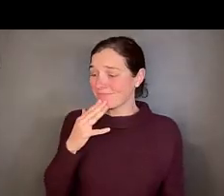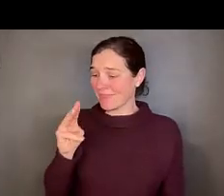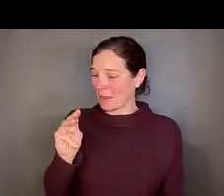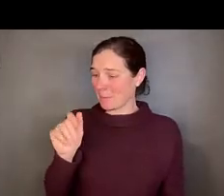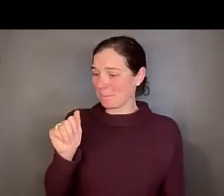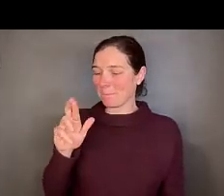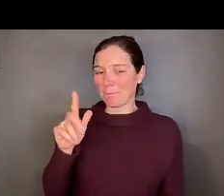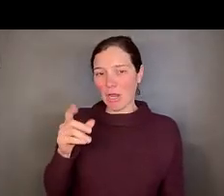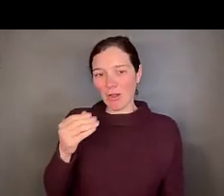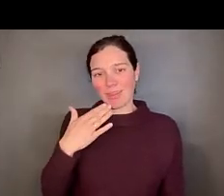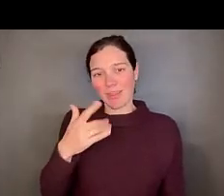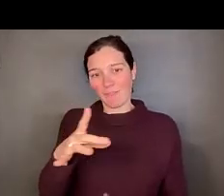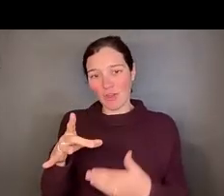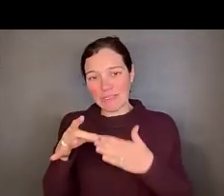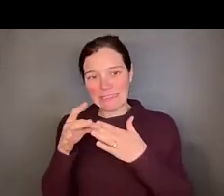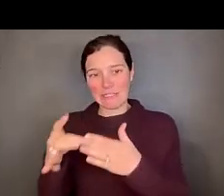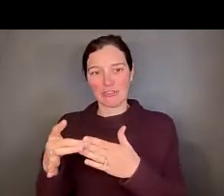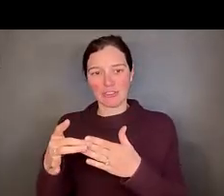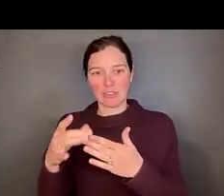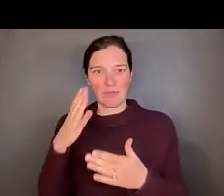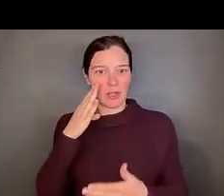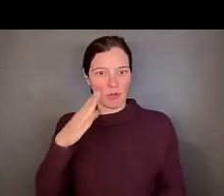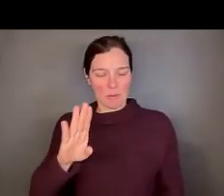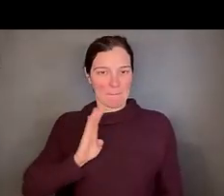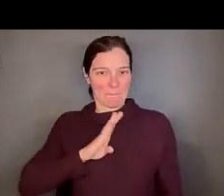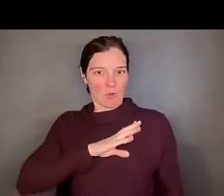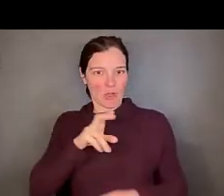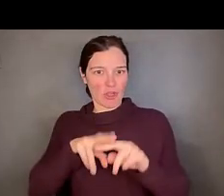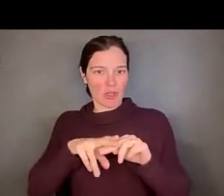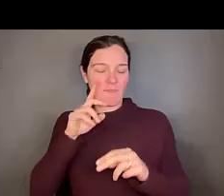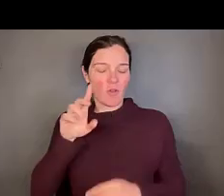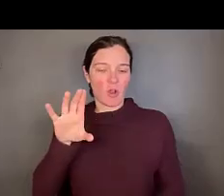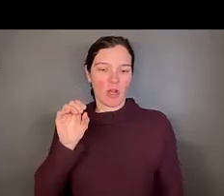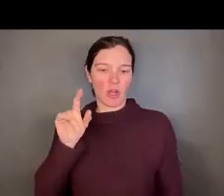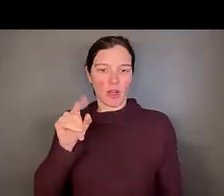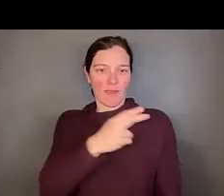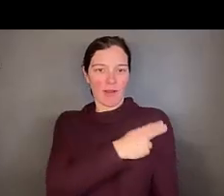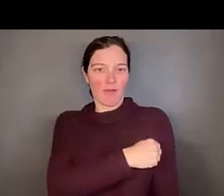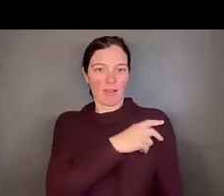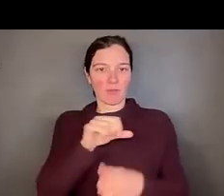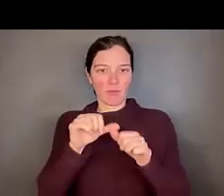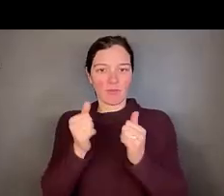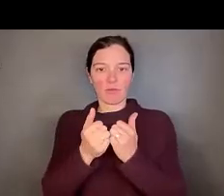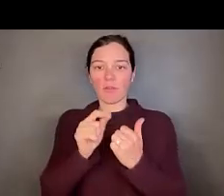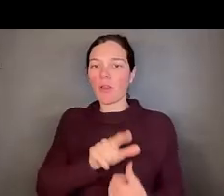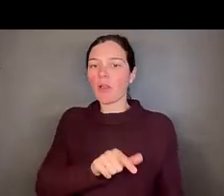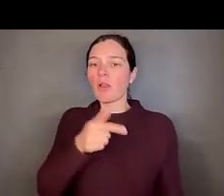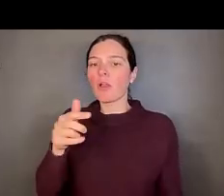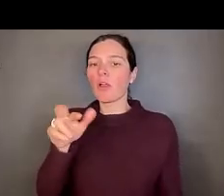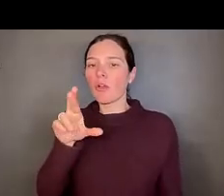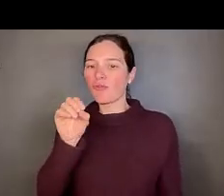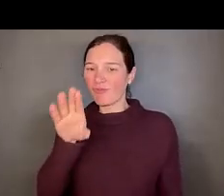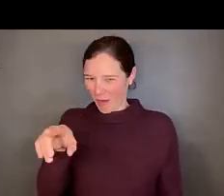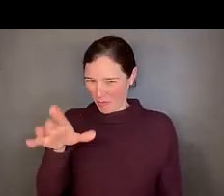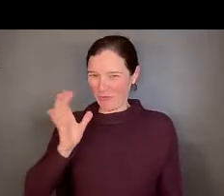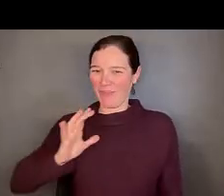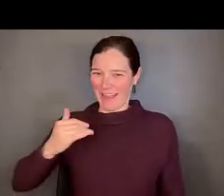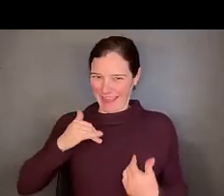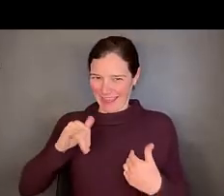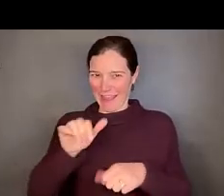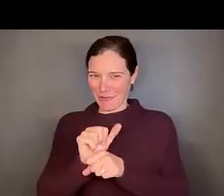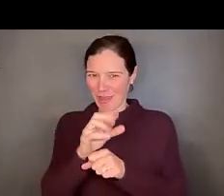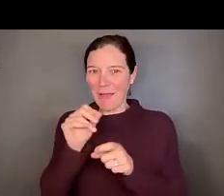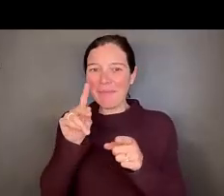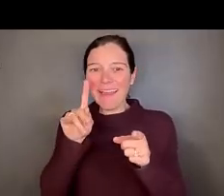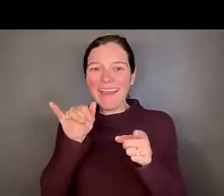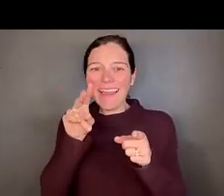for your leadership coming in as board chair for the Colorado Hospital Association. Rob, you've also held that position, and Kevin, you have